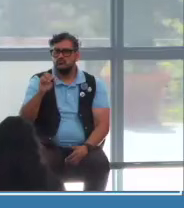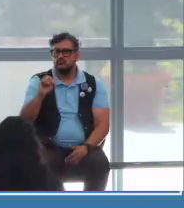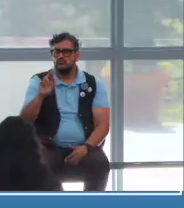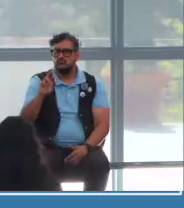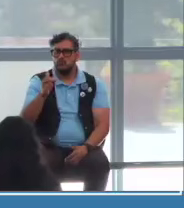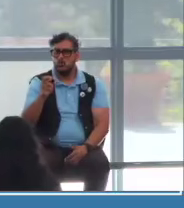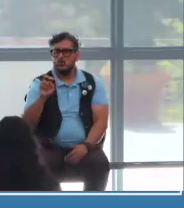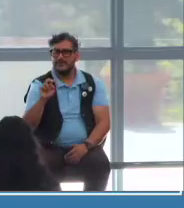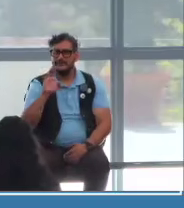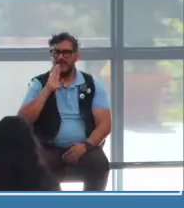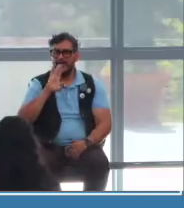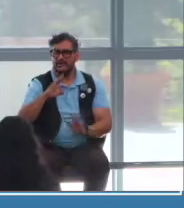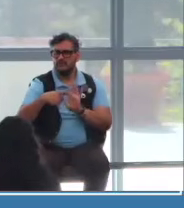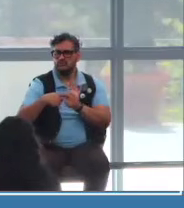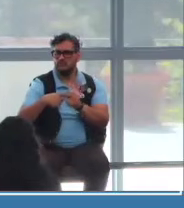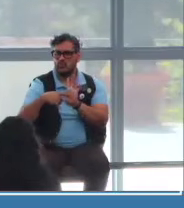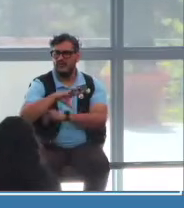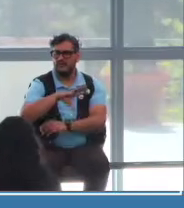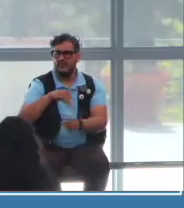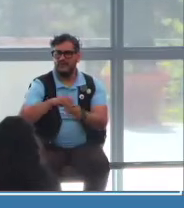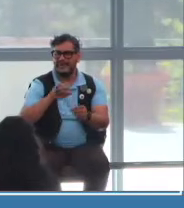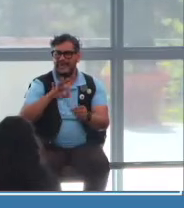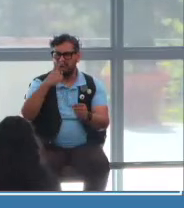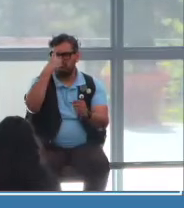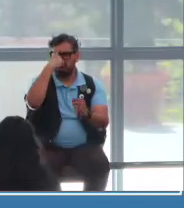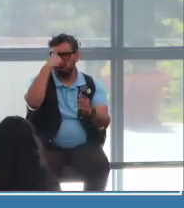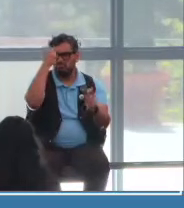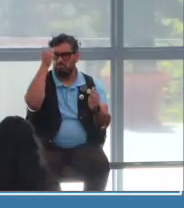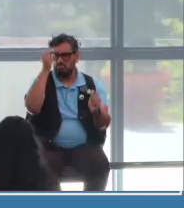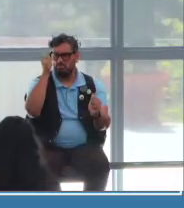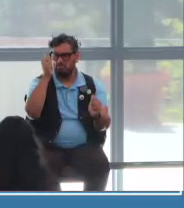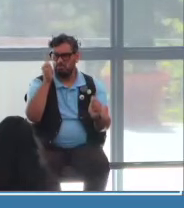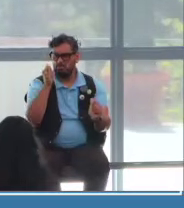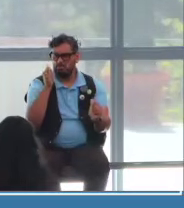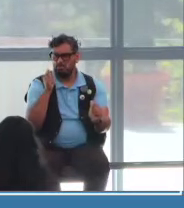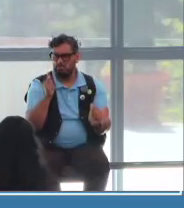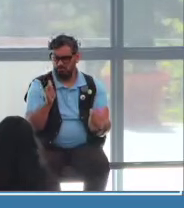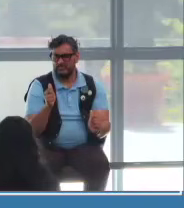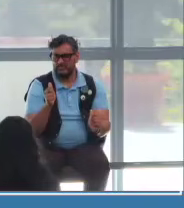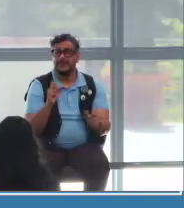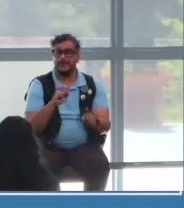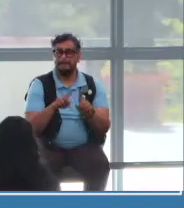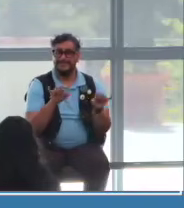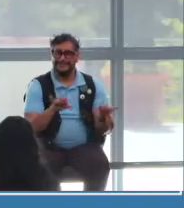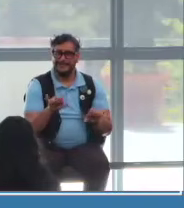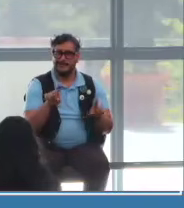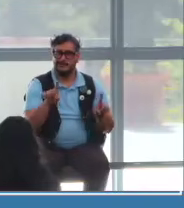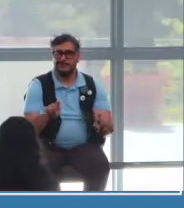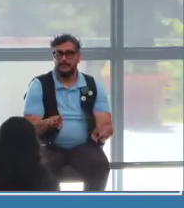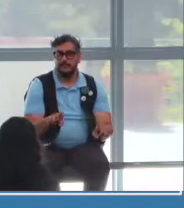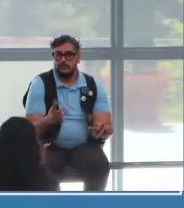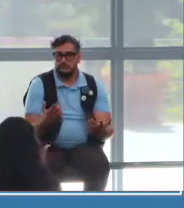CNS involvement when there is progressive cognitive decline and acute neurological symptoms, but standard testing is